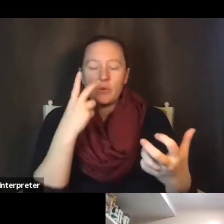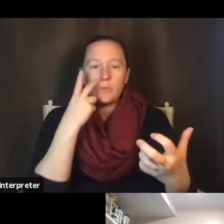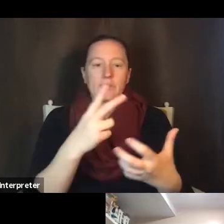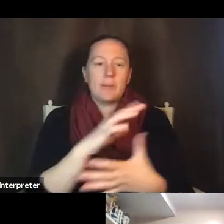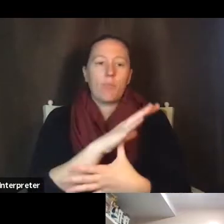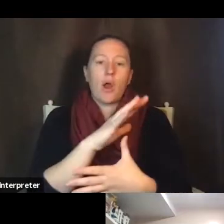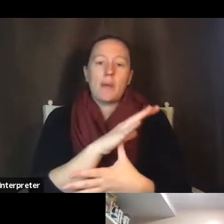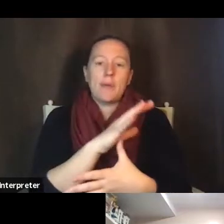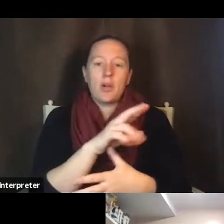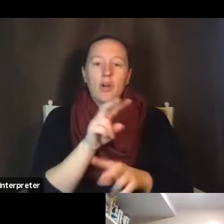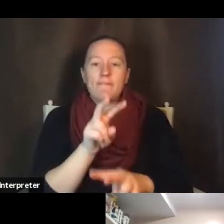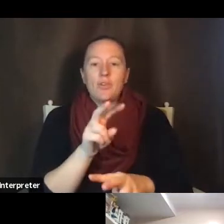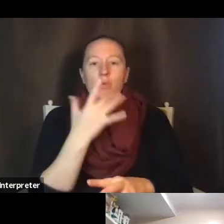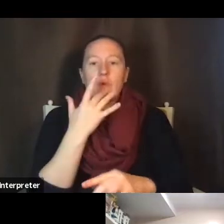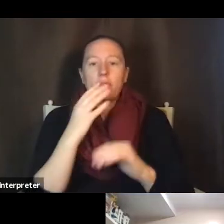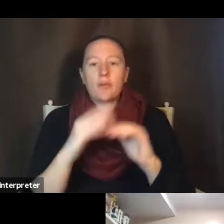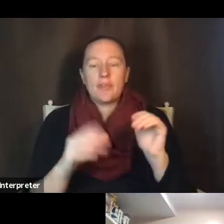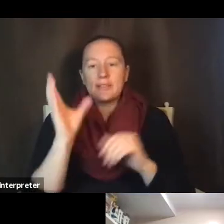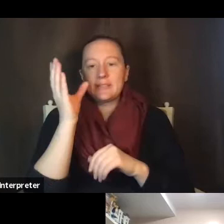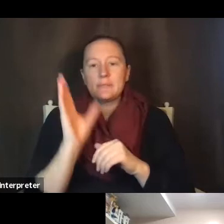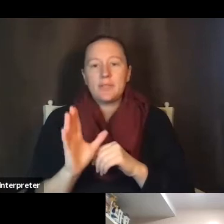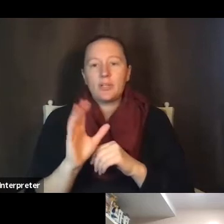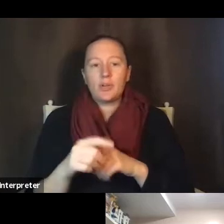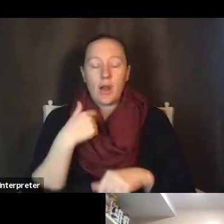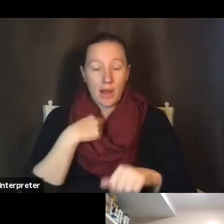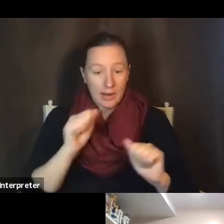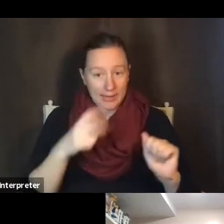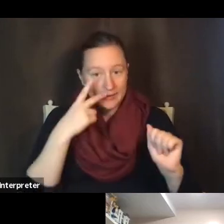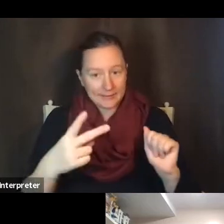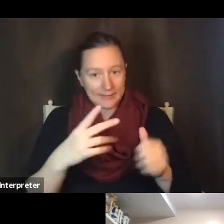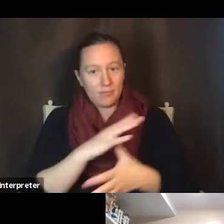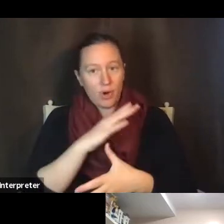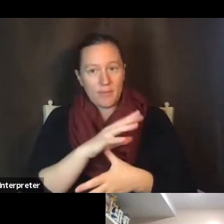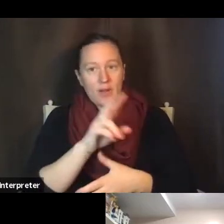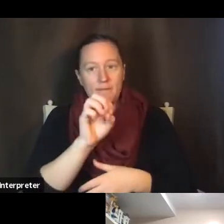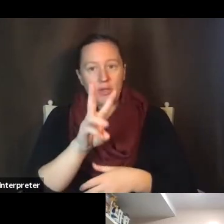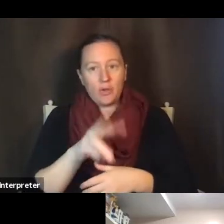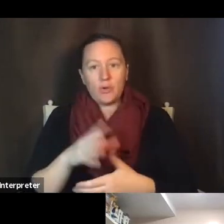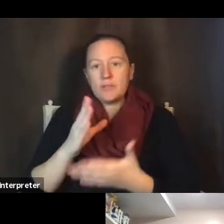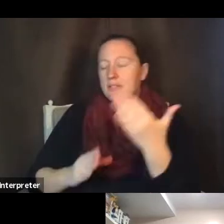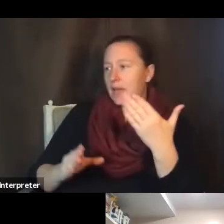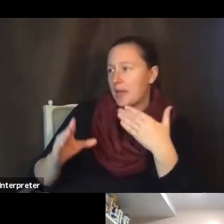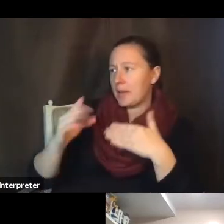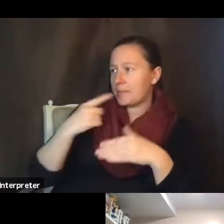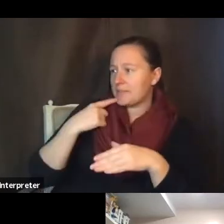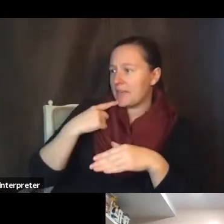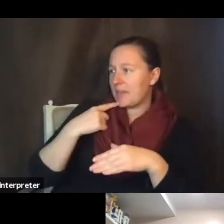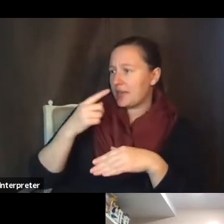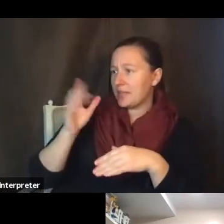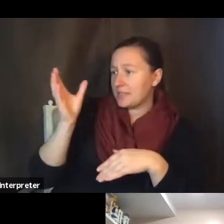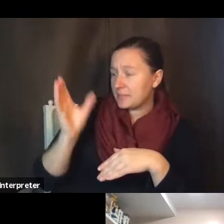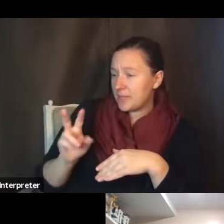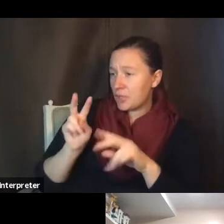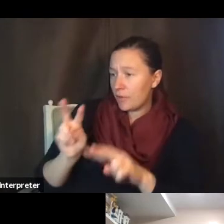view rather than the speaker view. I can see it in the primary view. So some are seeing it in the speaker view and some are seeing it